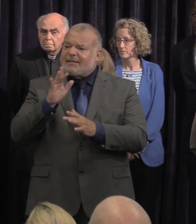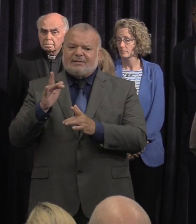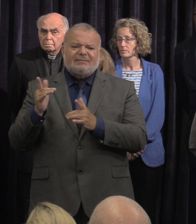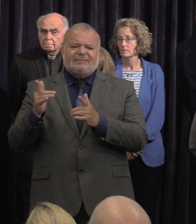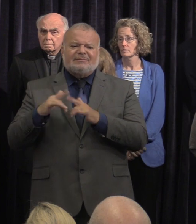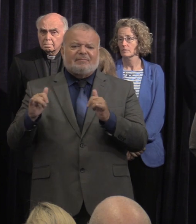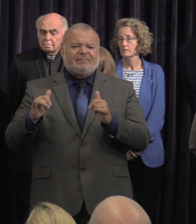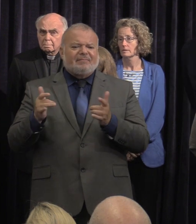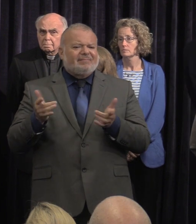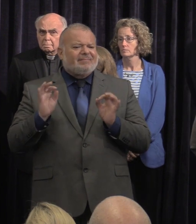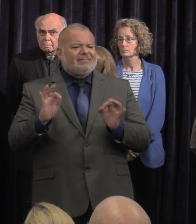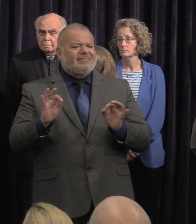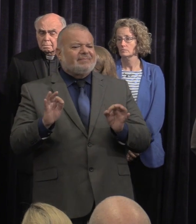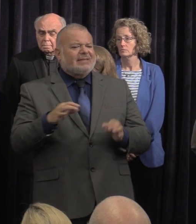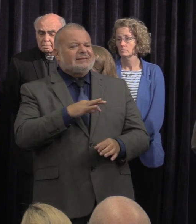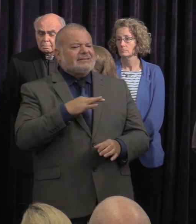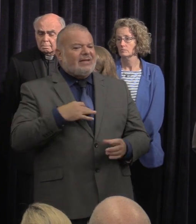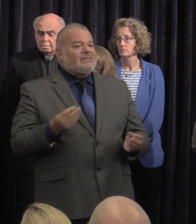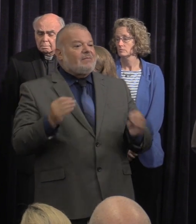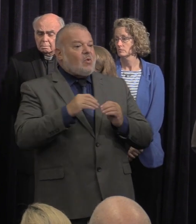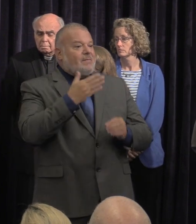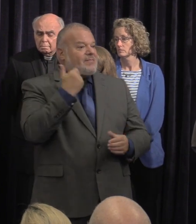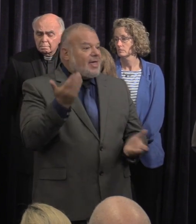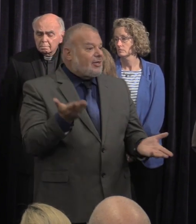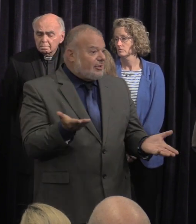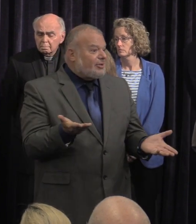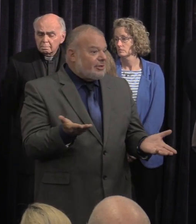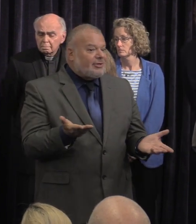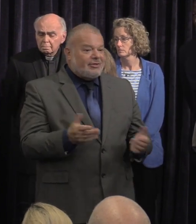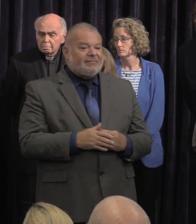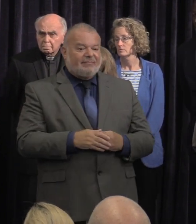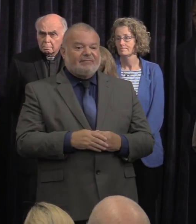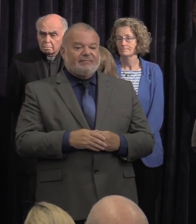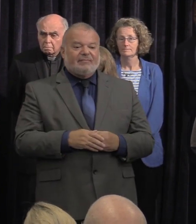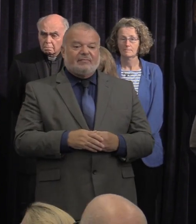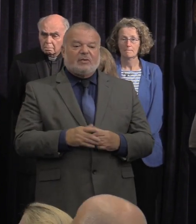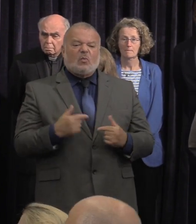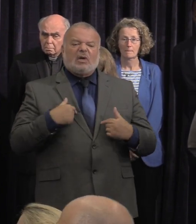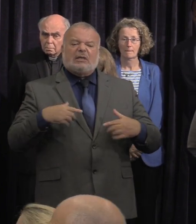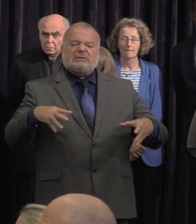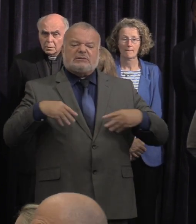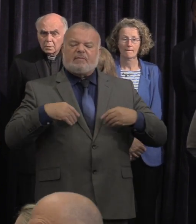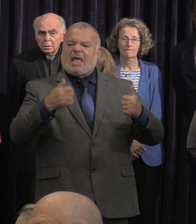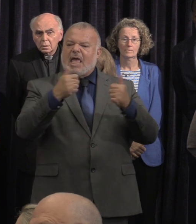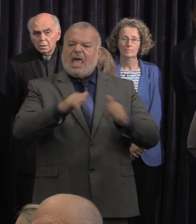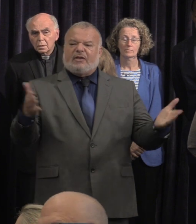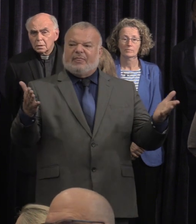work authorizations. And to that end, we'll take it through any means possible.